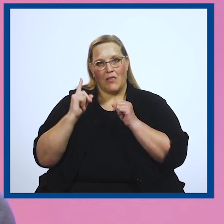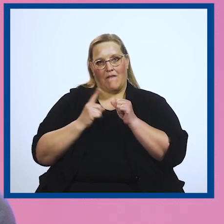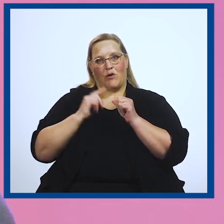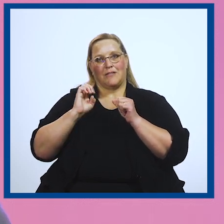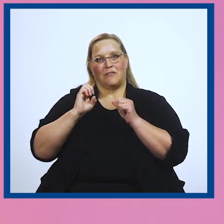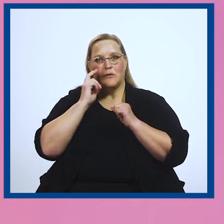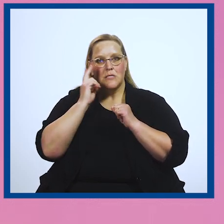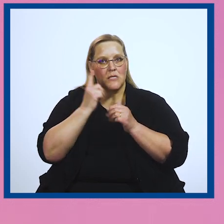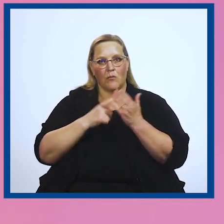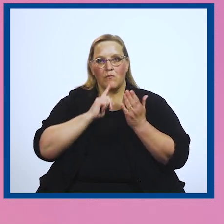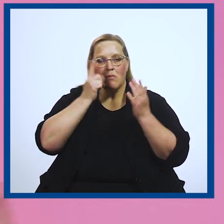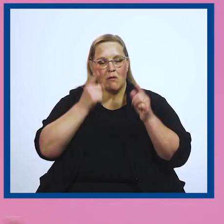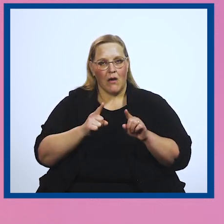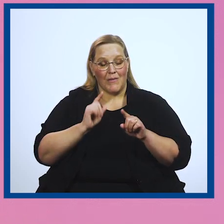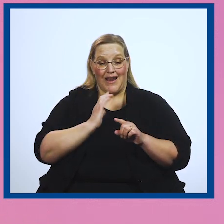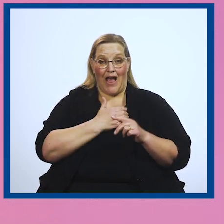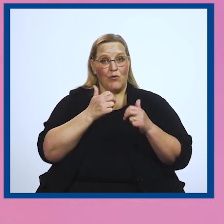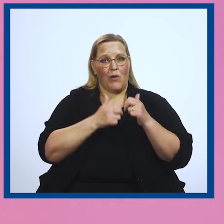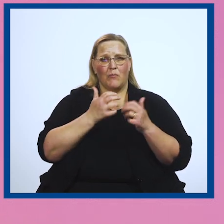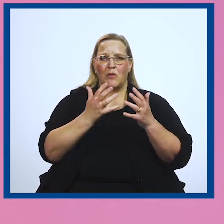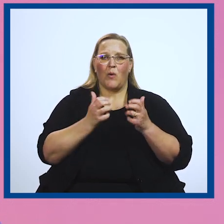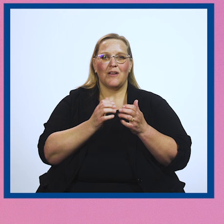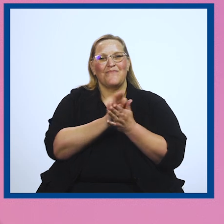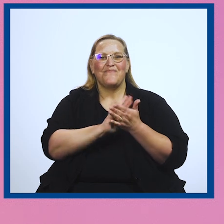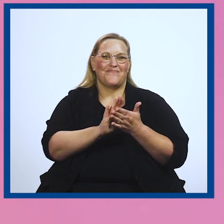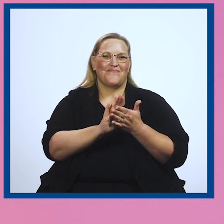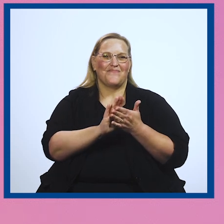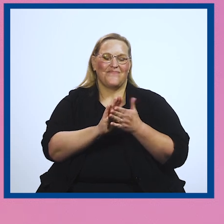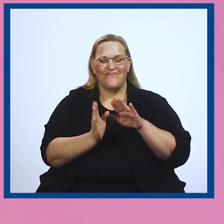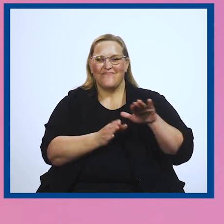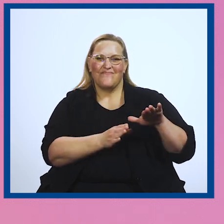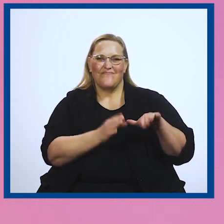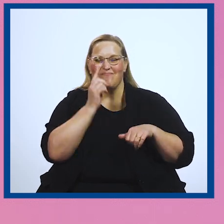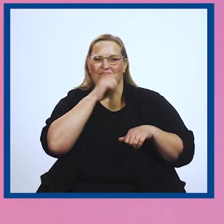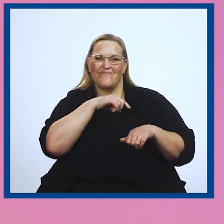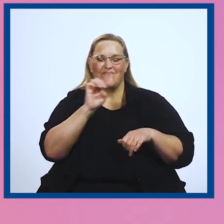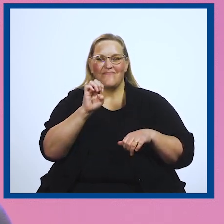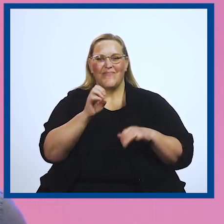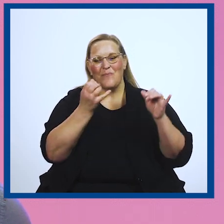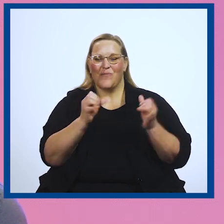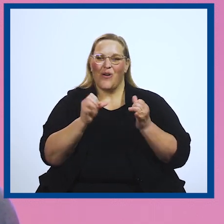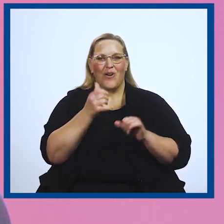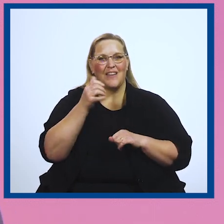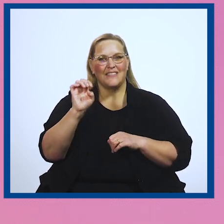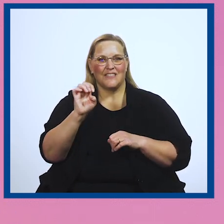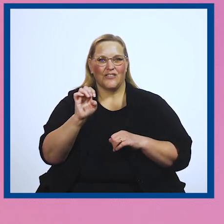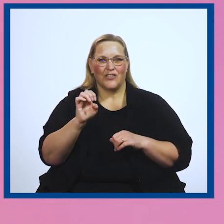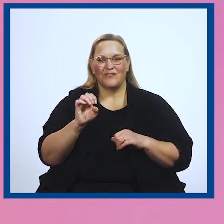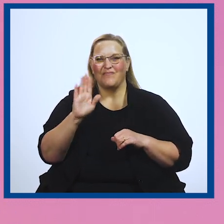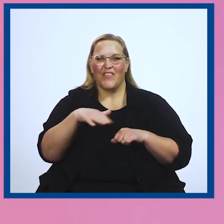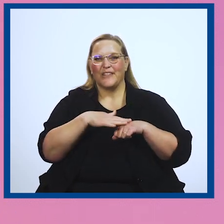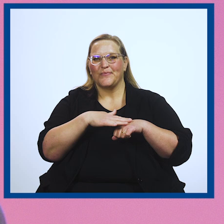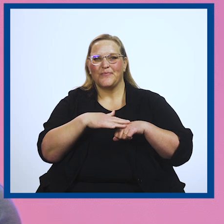was. Our problem is we want to sanitize Easter. We want to make it into a myth. We want to make it into a party that's